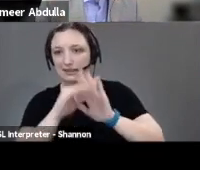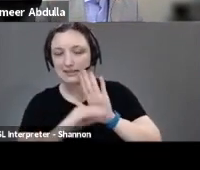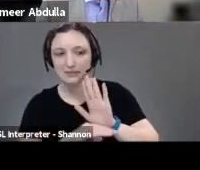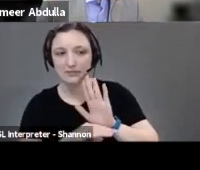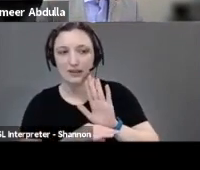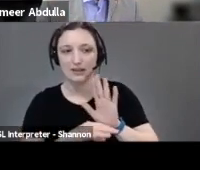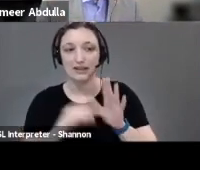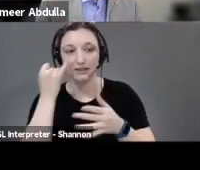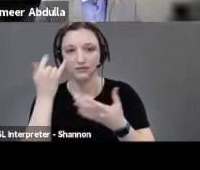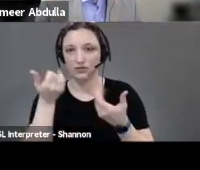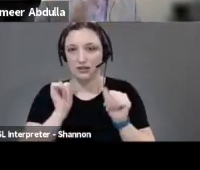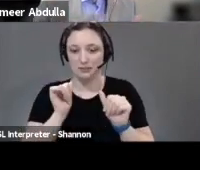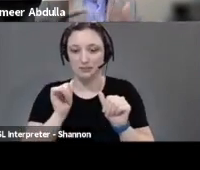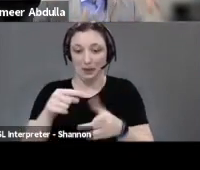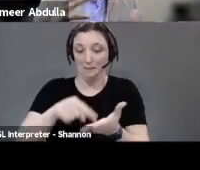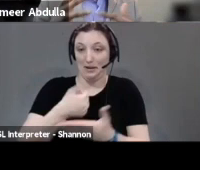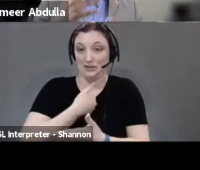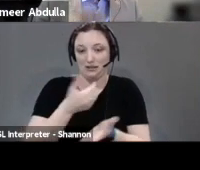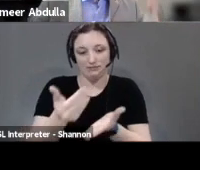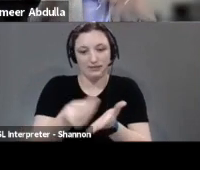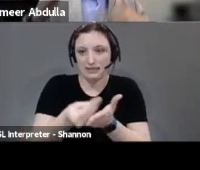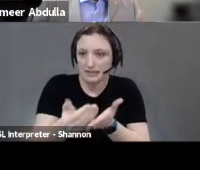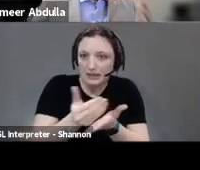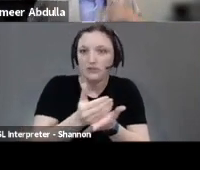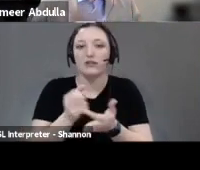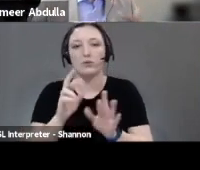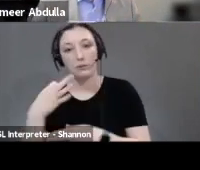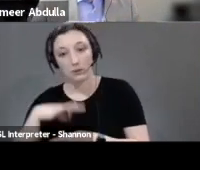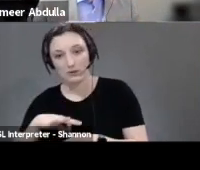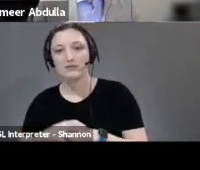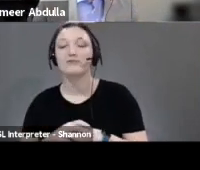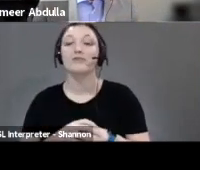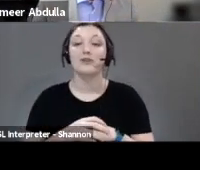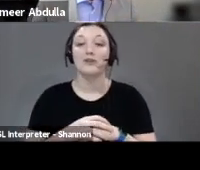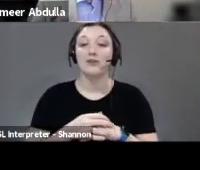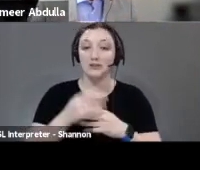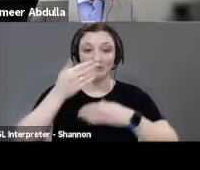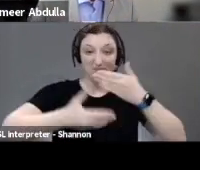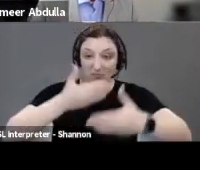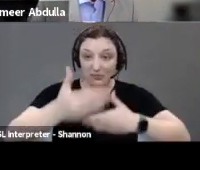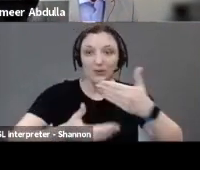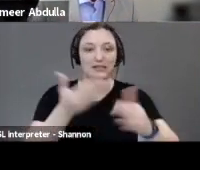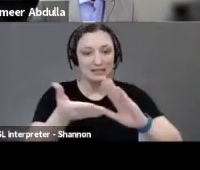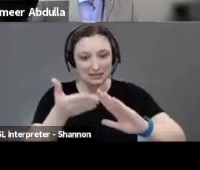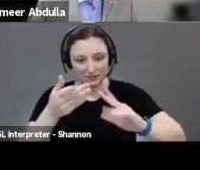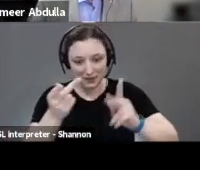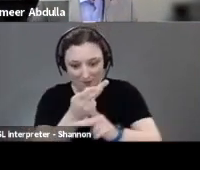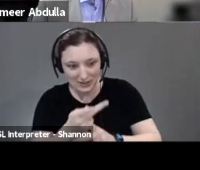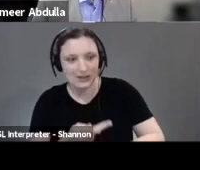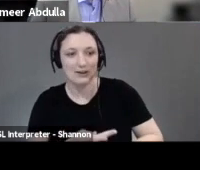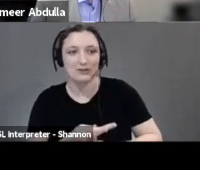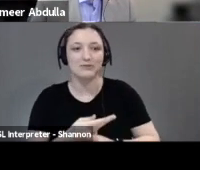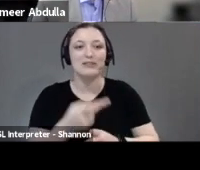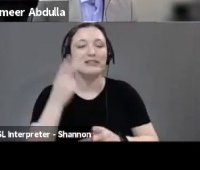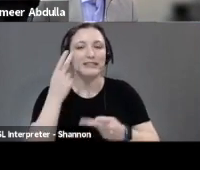time. Generally, you work through all the kinks as you go through the process, but this is my list. And so some of them